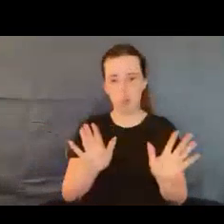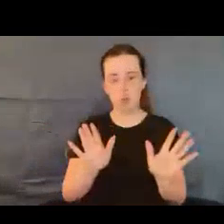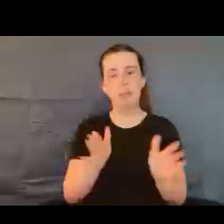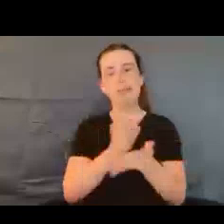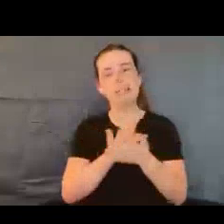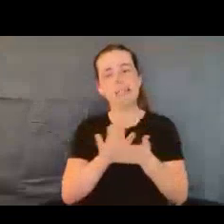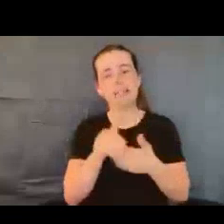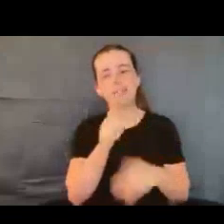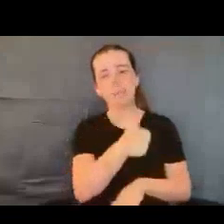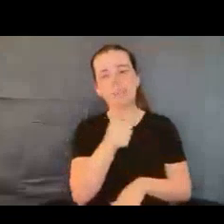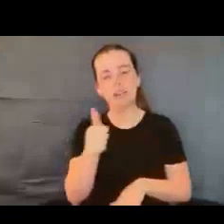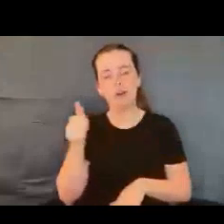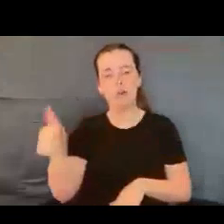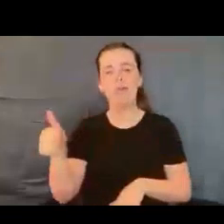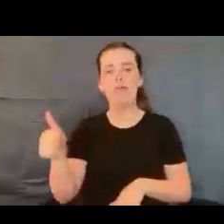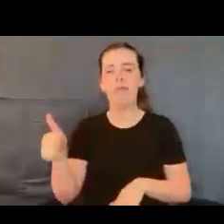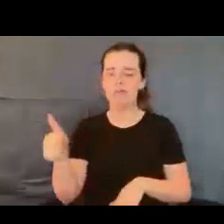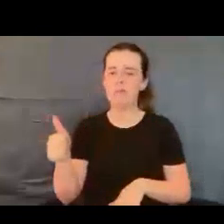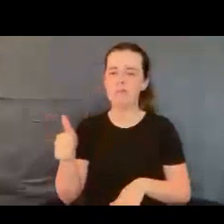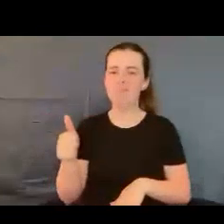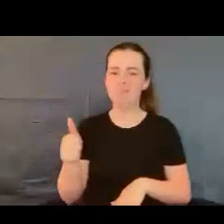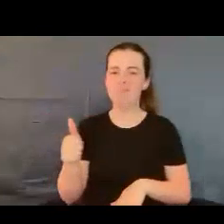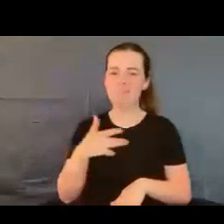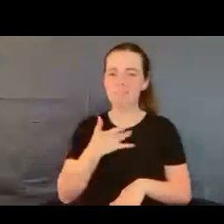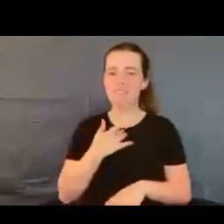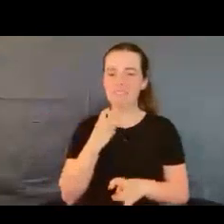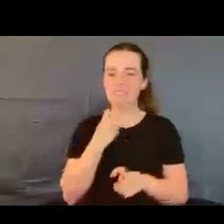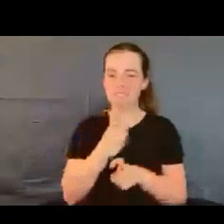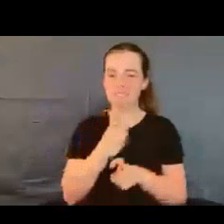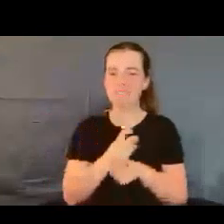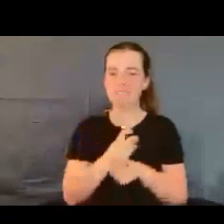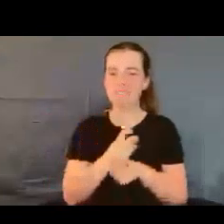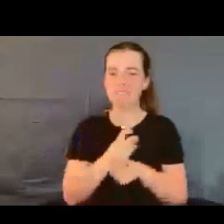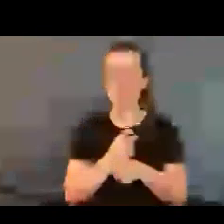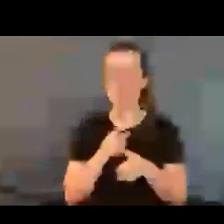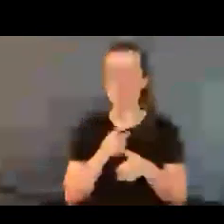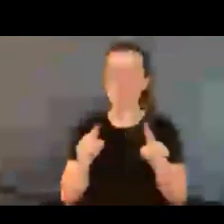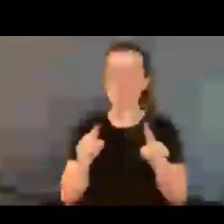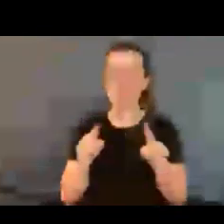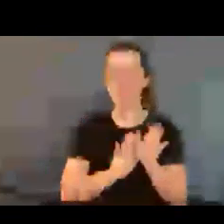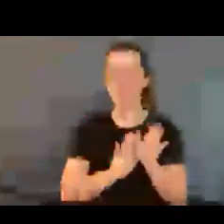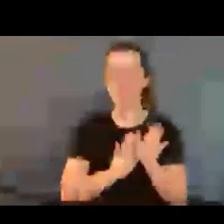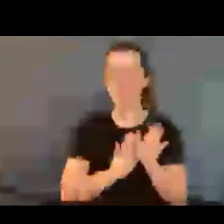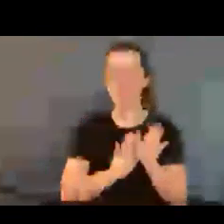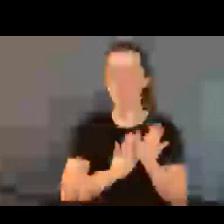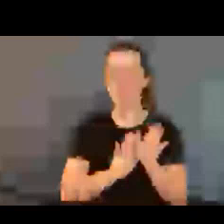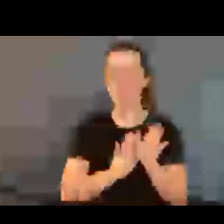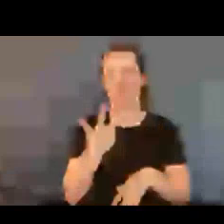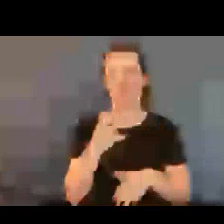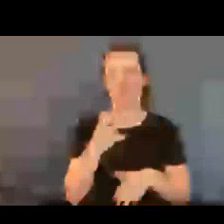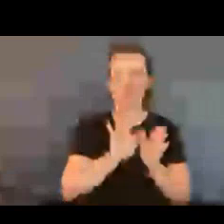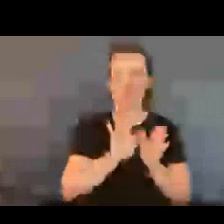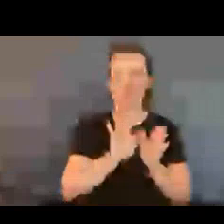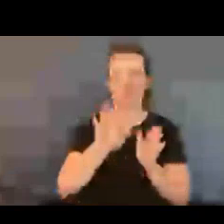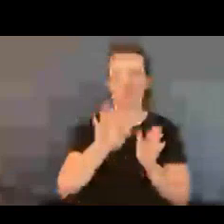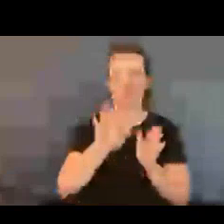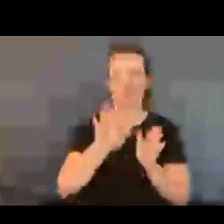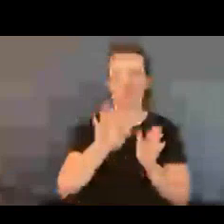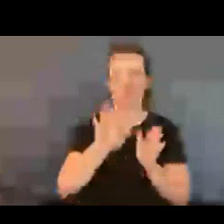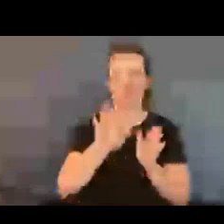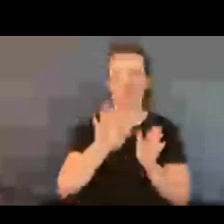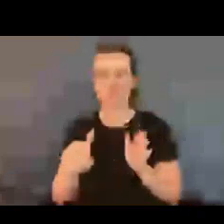but you can definitely get down it. It's just that it's a bit variable because those same three up and downs, you have like kind of like two of them on the way